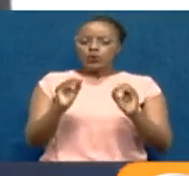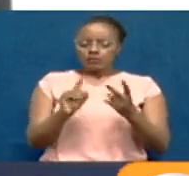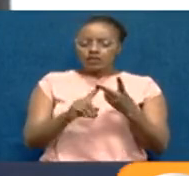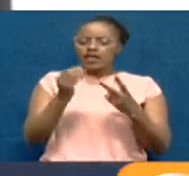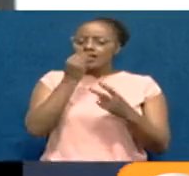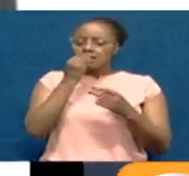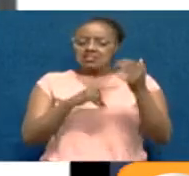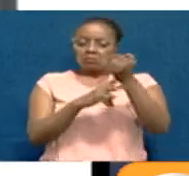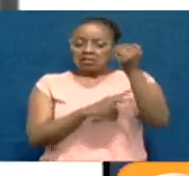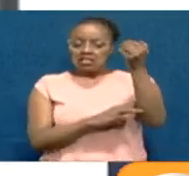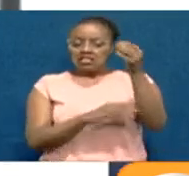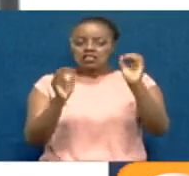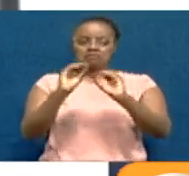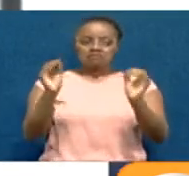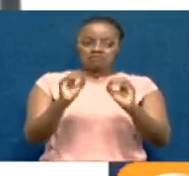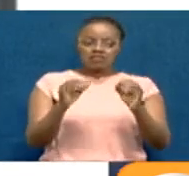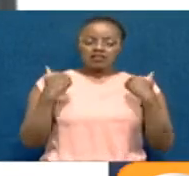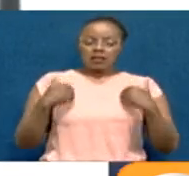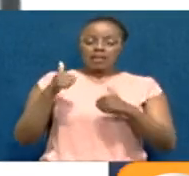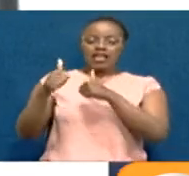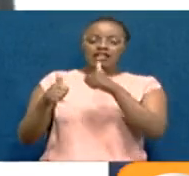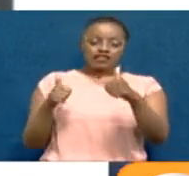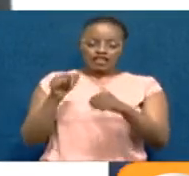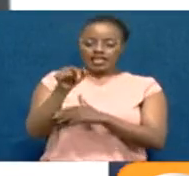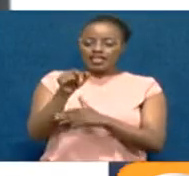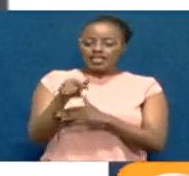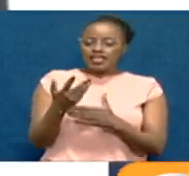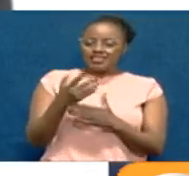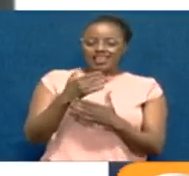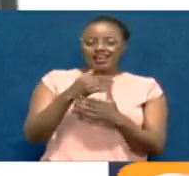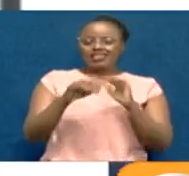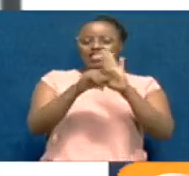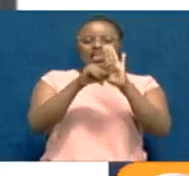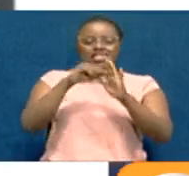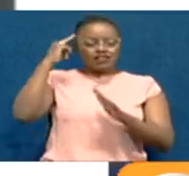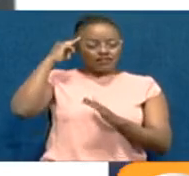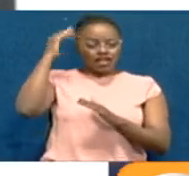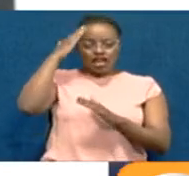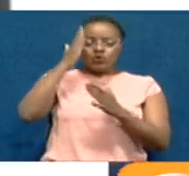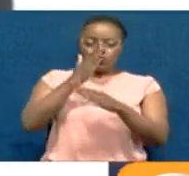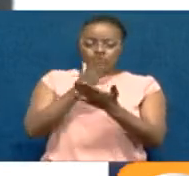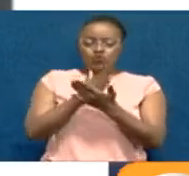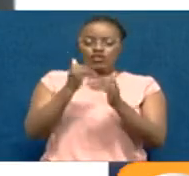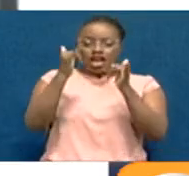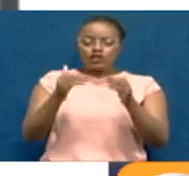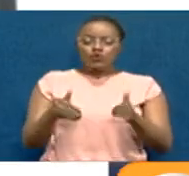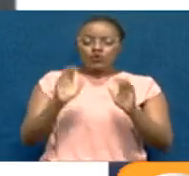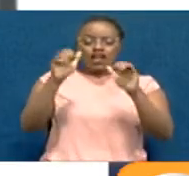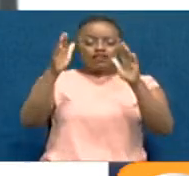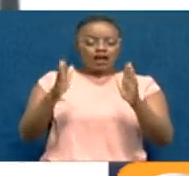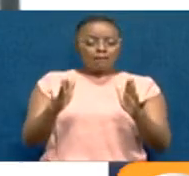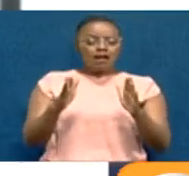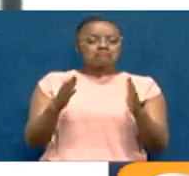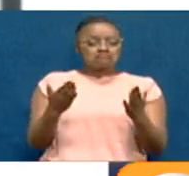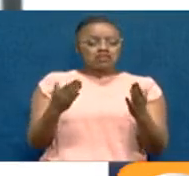eat bridges. I have refused their pessimism because I know what a new road means to a farmer who